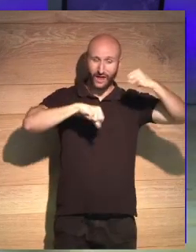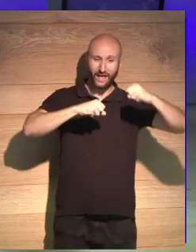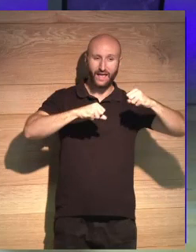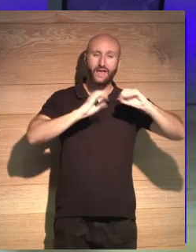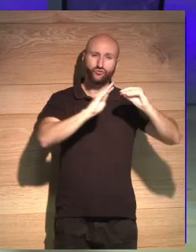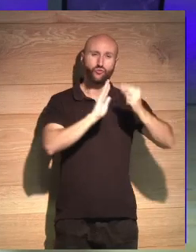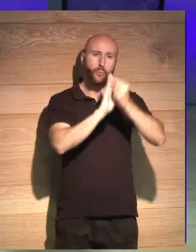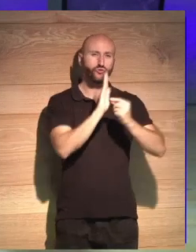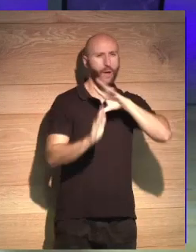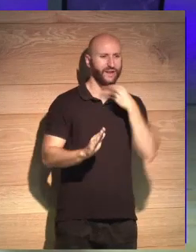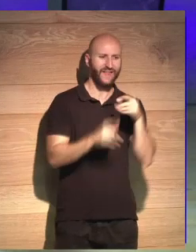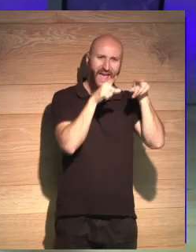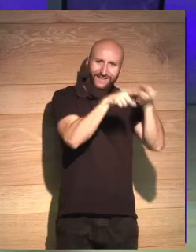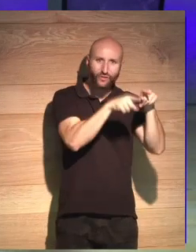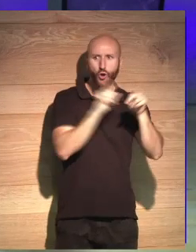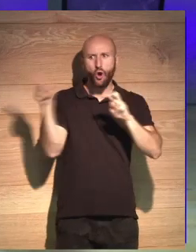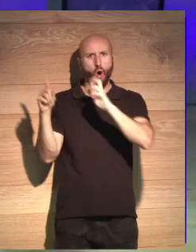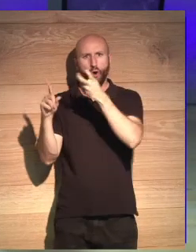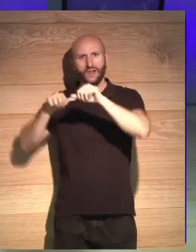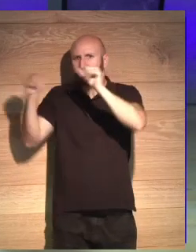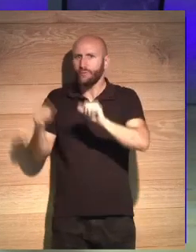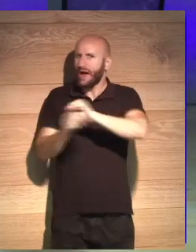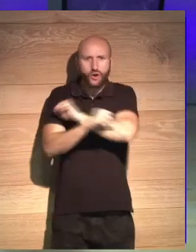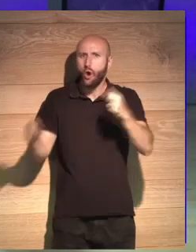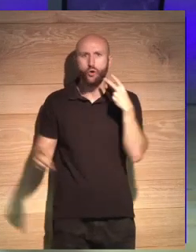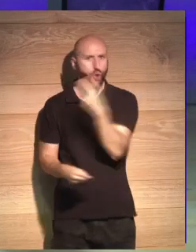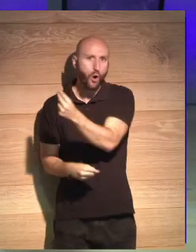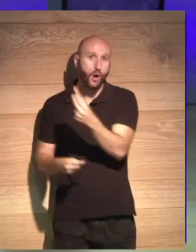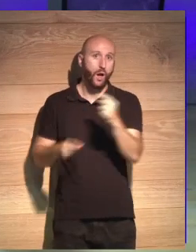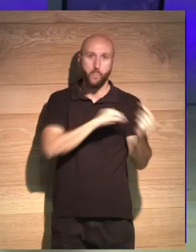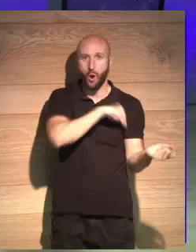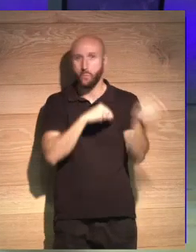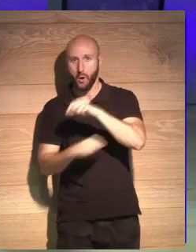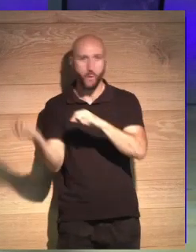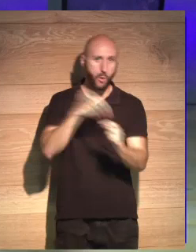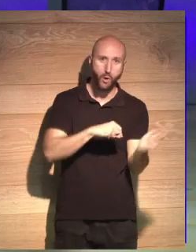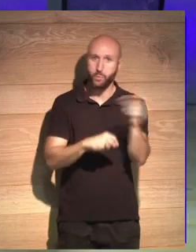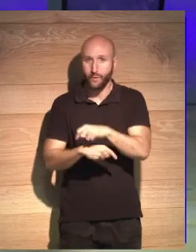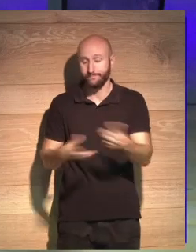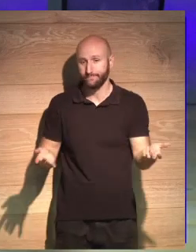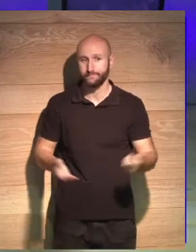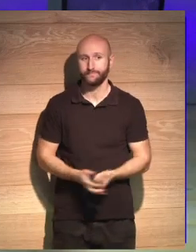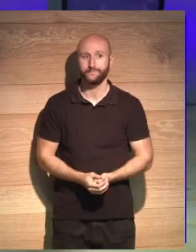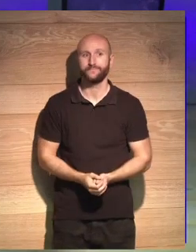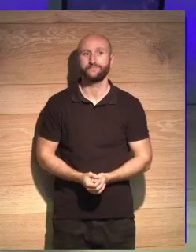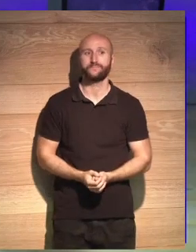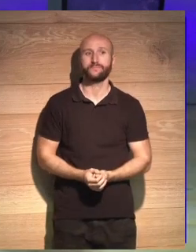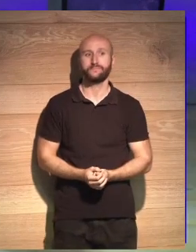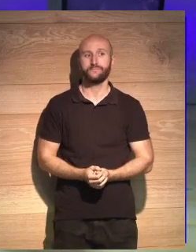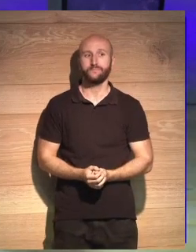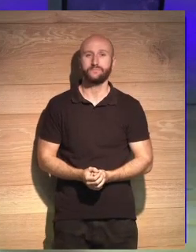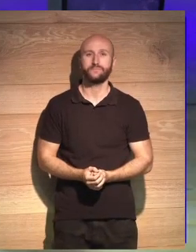some chats of gamers, they are discussing, I do things this way, you have to do this other way.